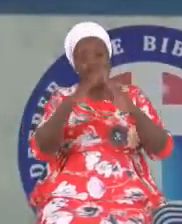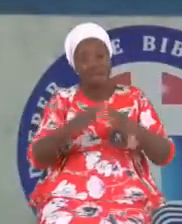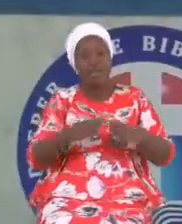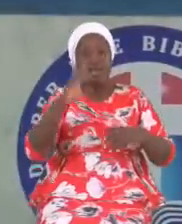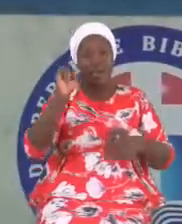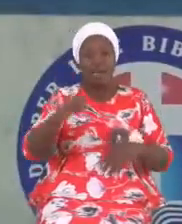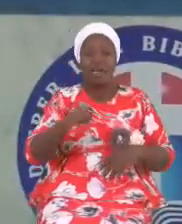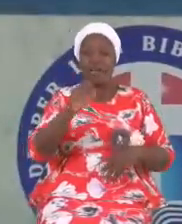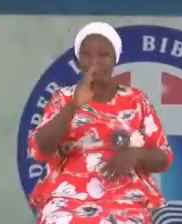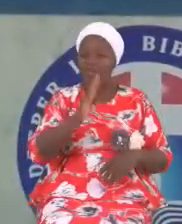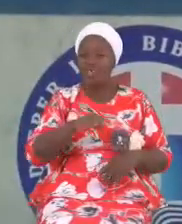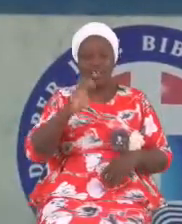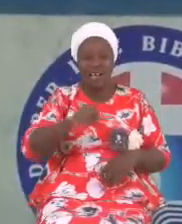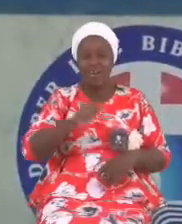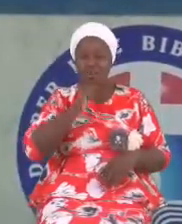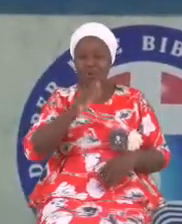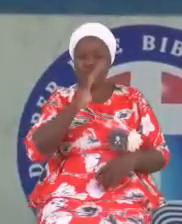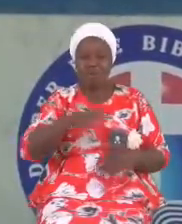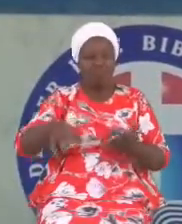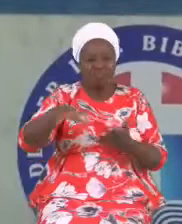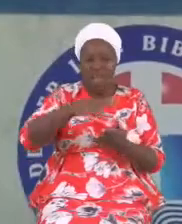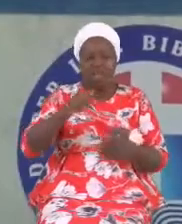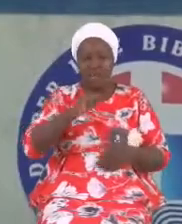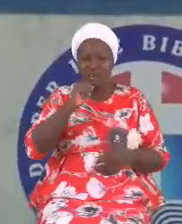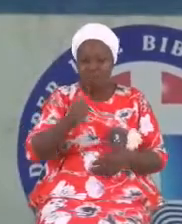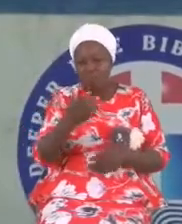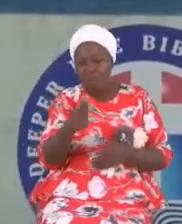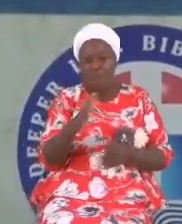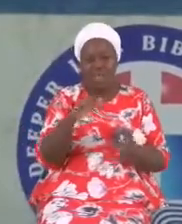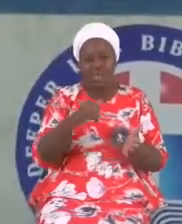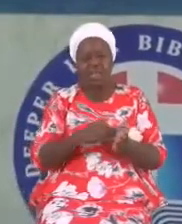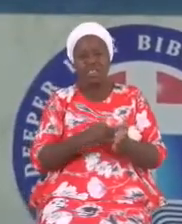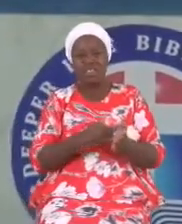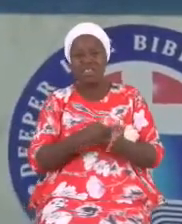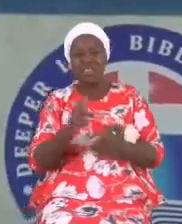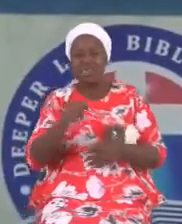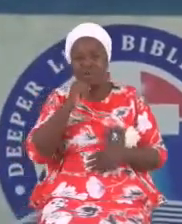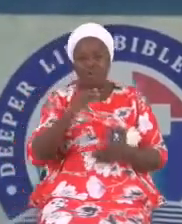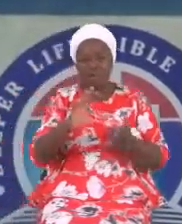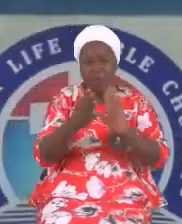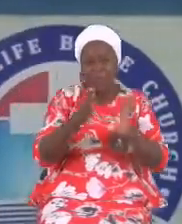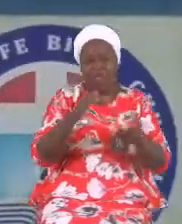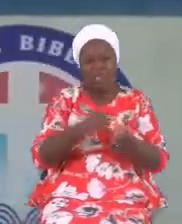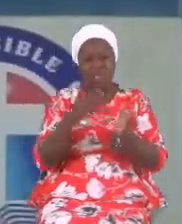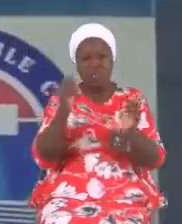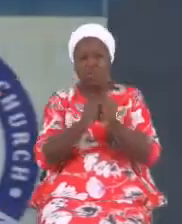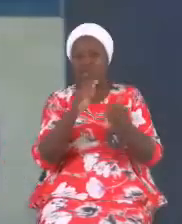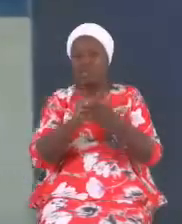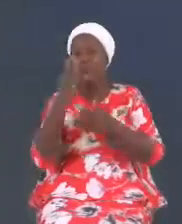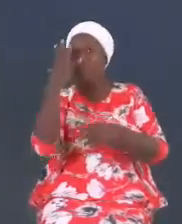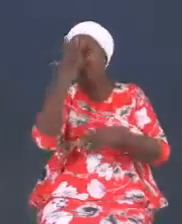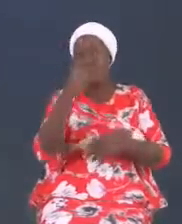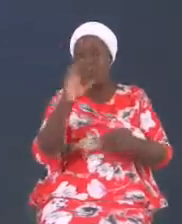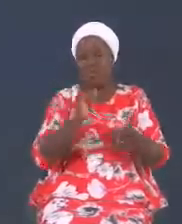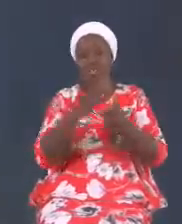is incomparable with the beauty of the earthly Jerusalem. As the sky is